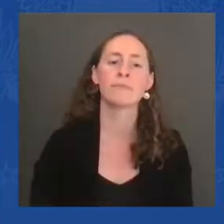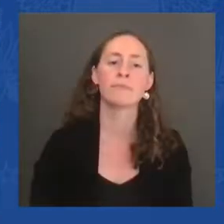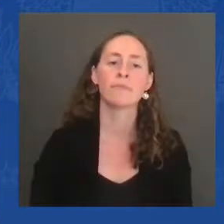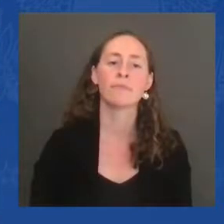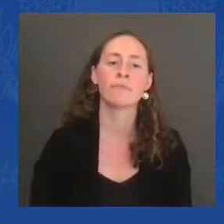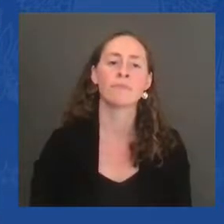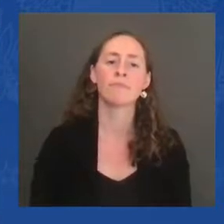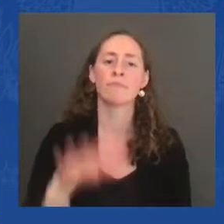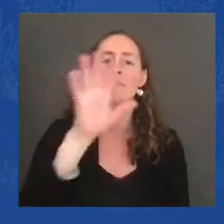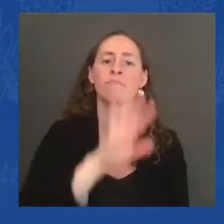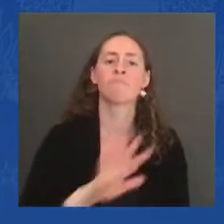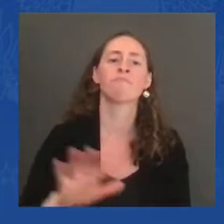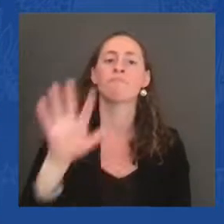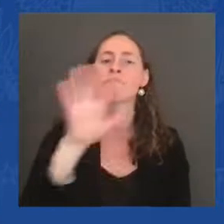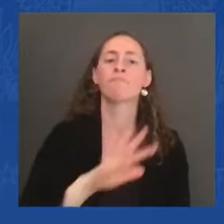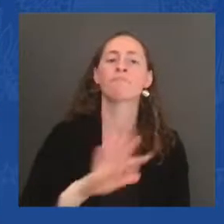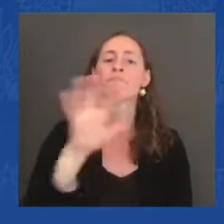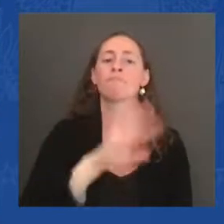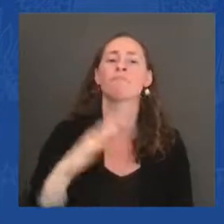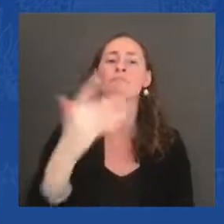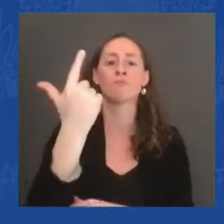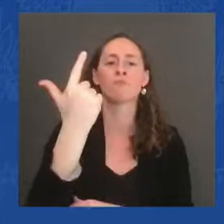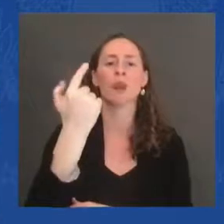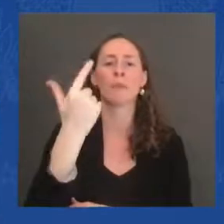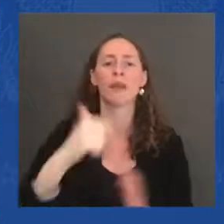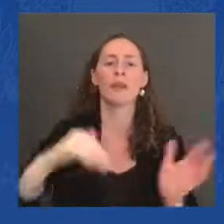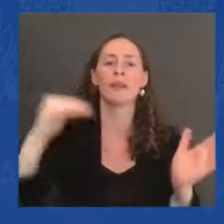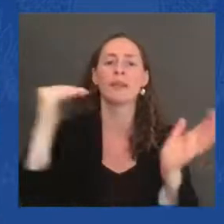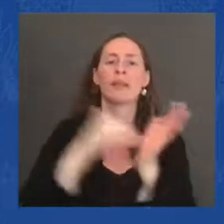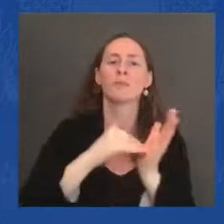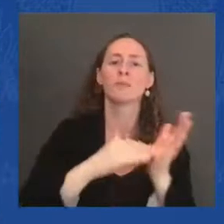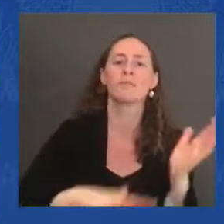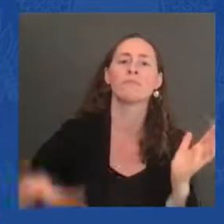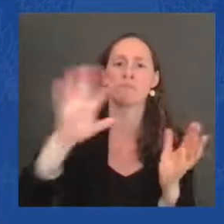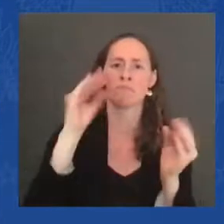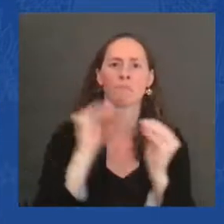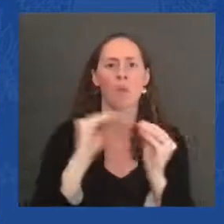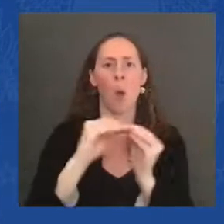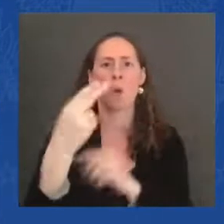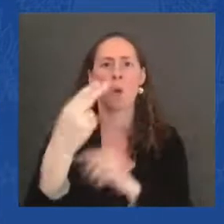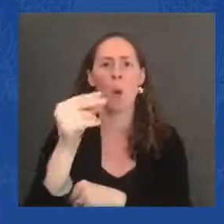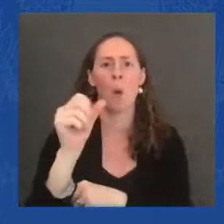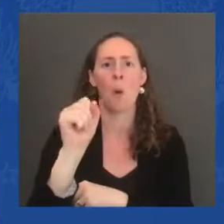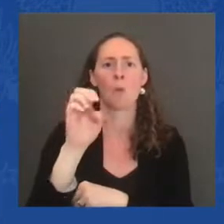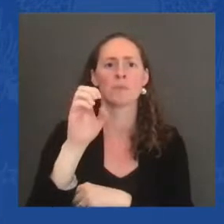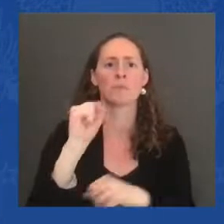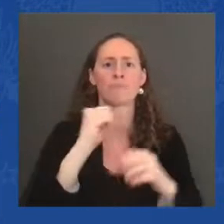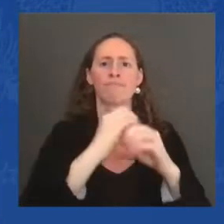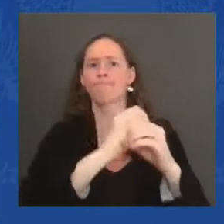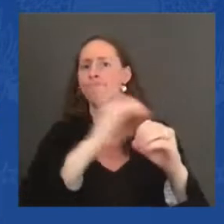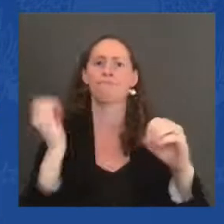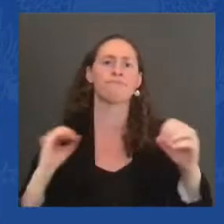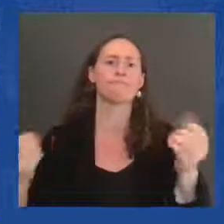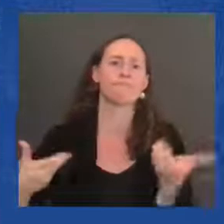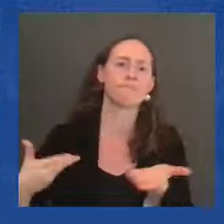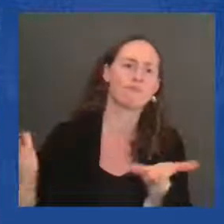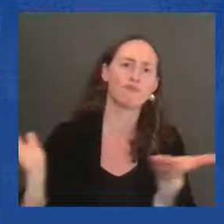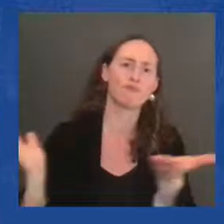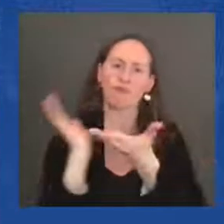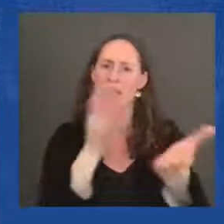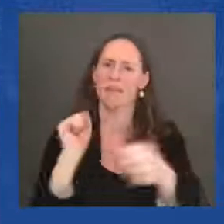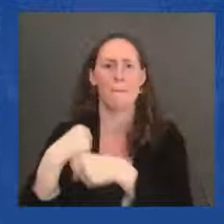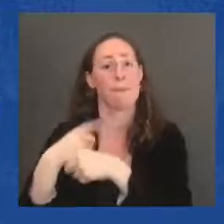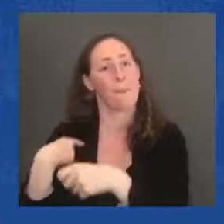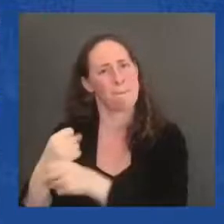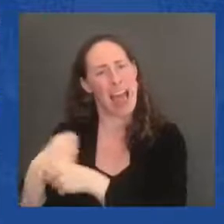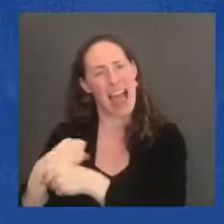manufacturing. You know, and the major's here, he knows about this. Well, we have a commitment